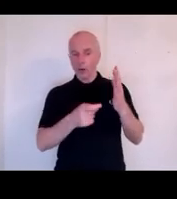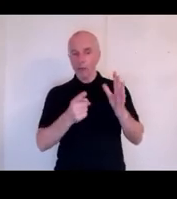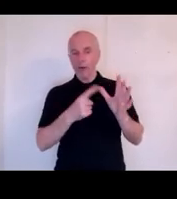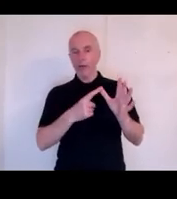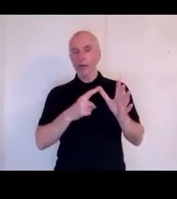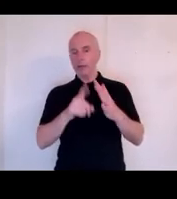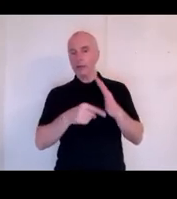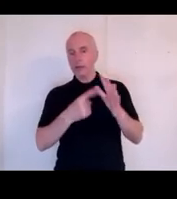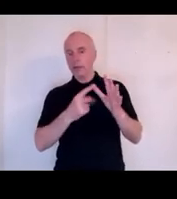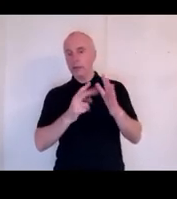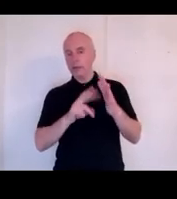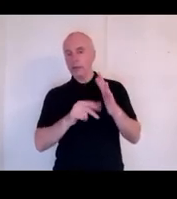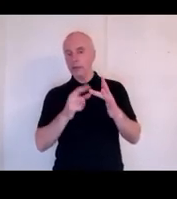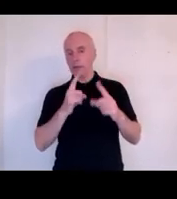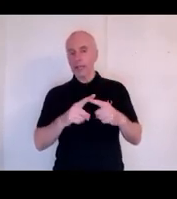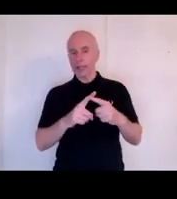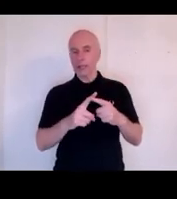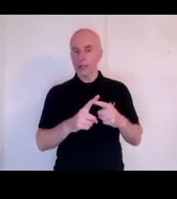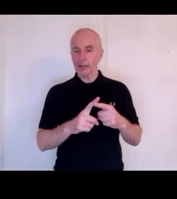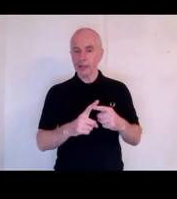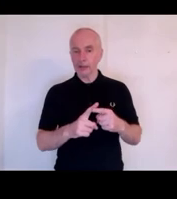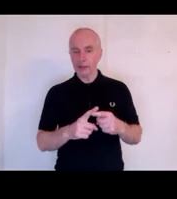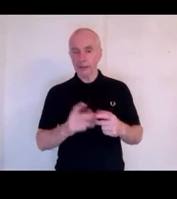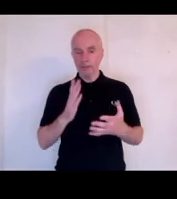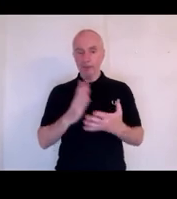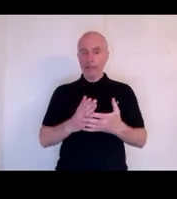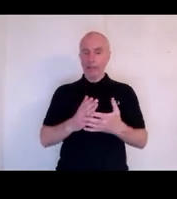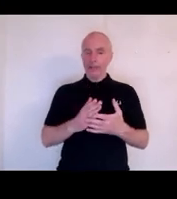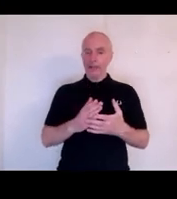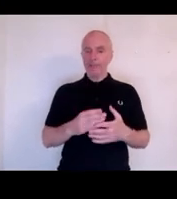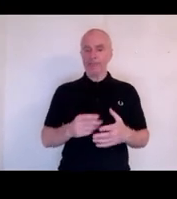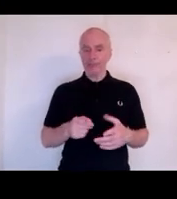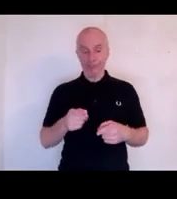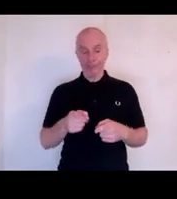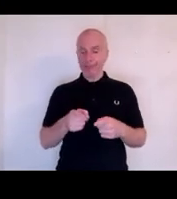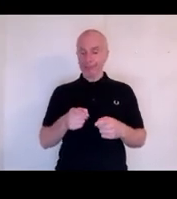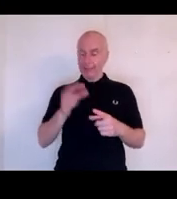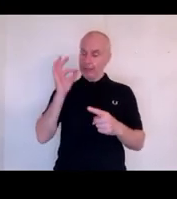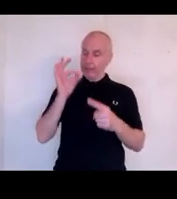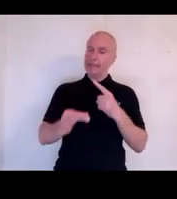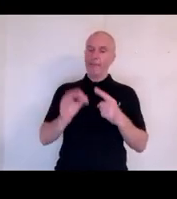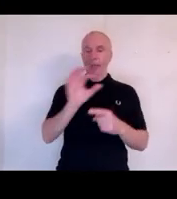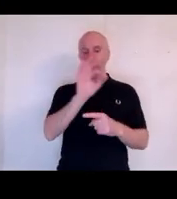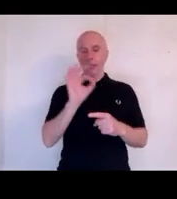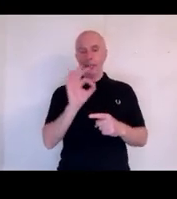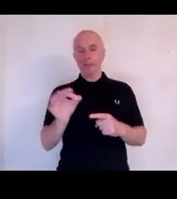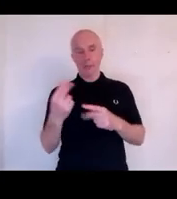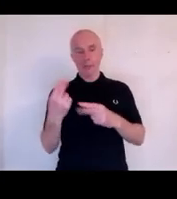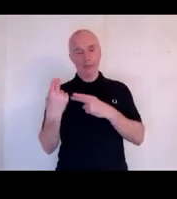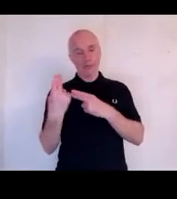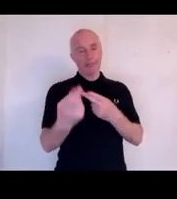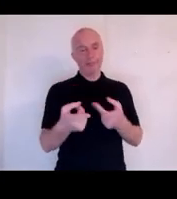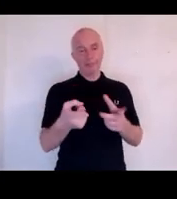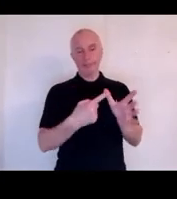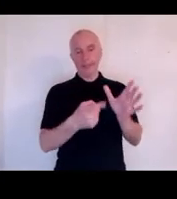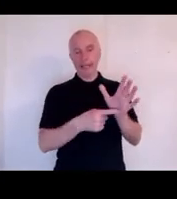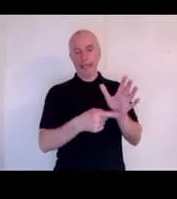seems very, perhaps that's a very nuclear physics-y thing to ask. I don't know. I'll hand it over to you, Alan, to answer that one.